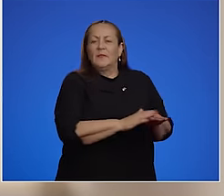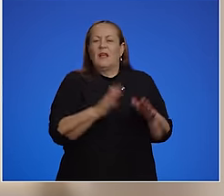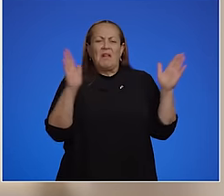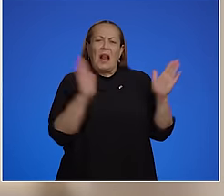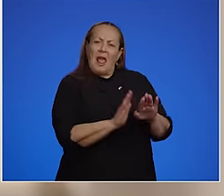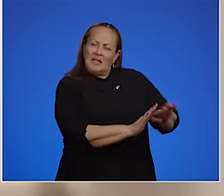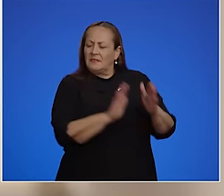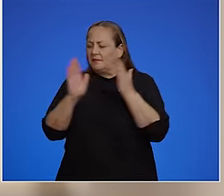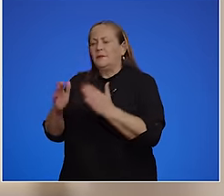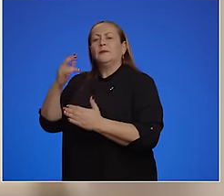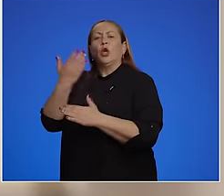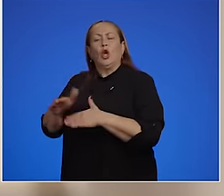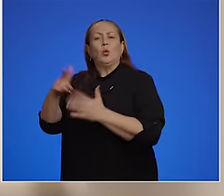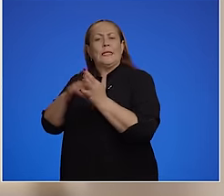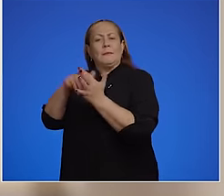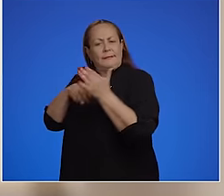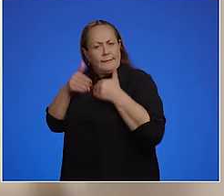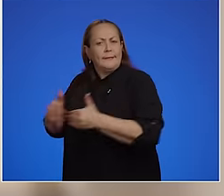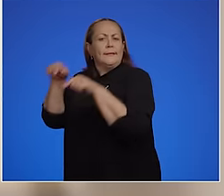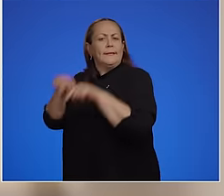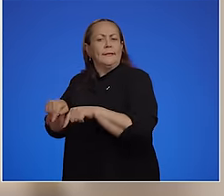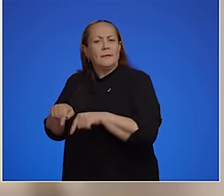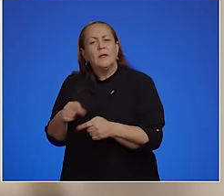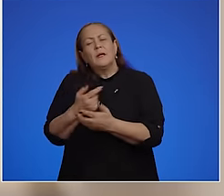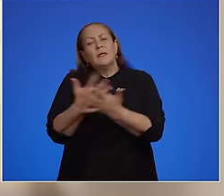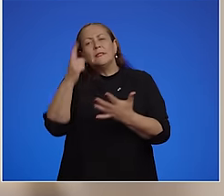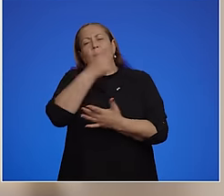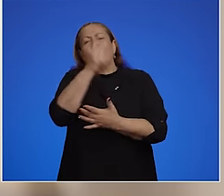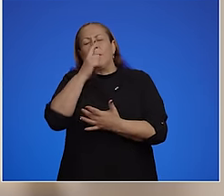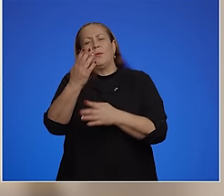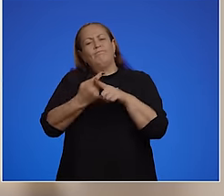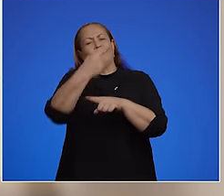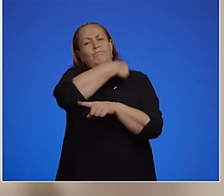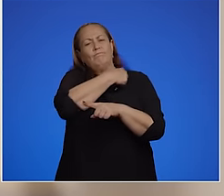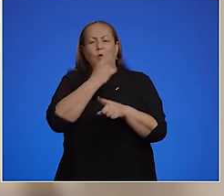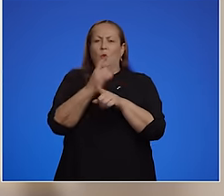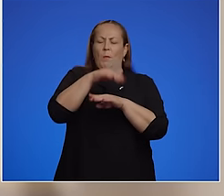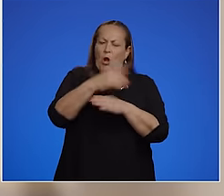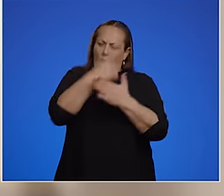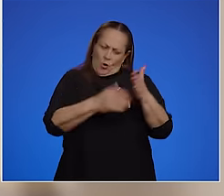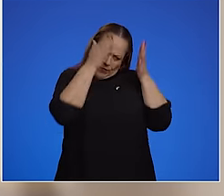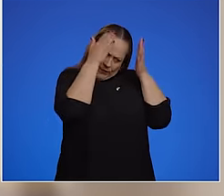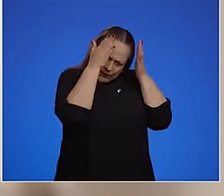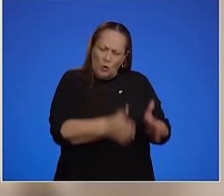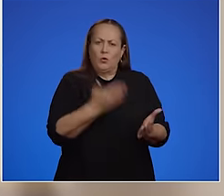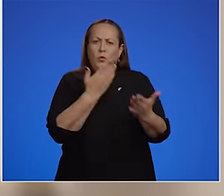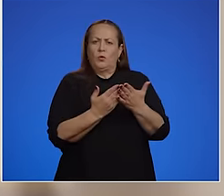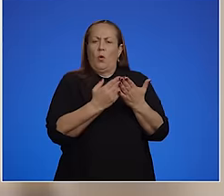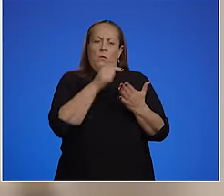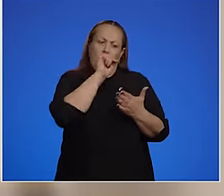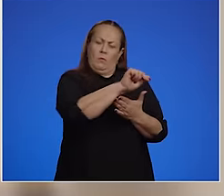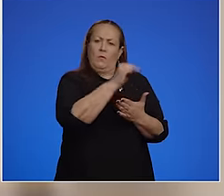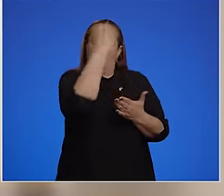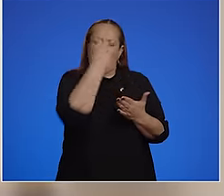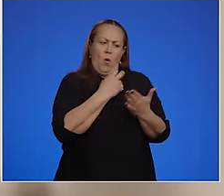to it. Some people today call themselves red-letter Christians and boast about how they only pay attention to, if you like, the